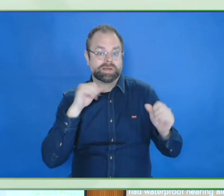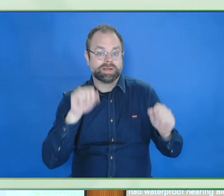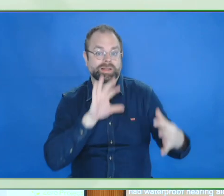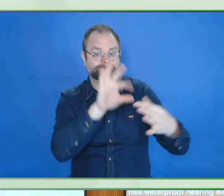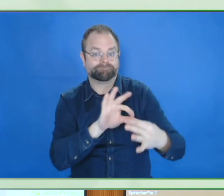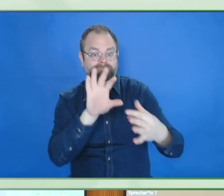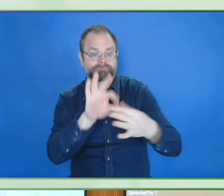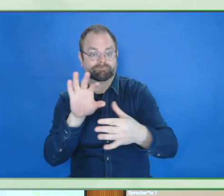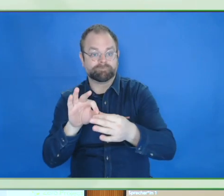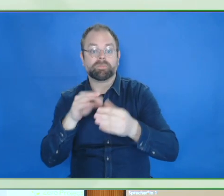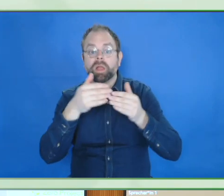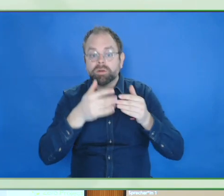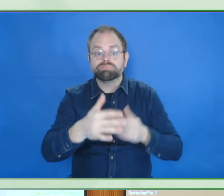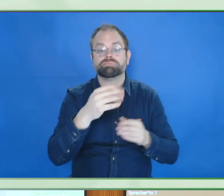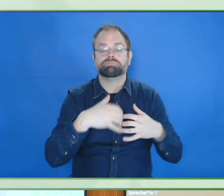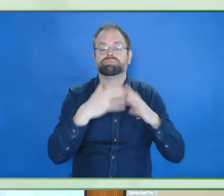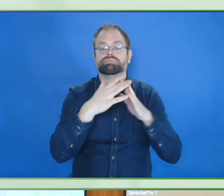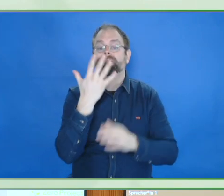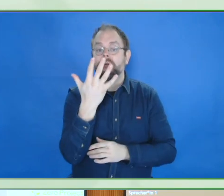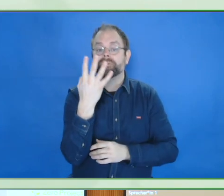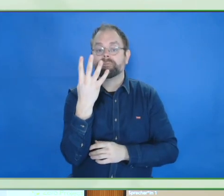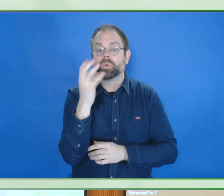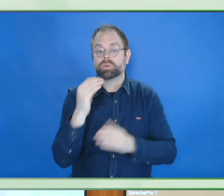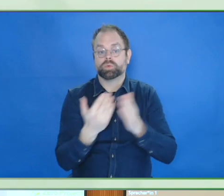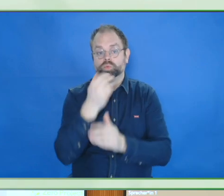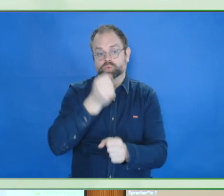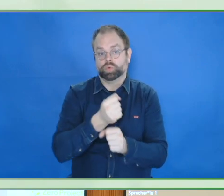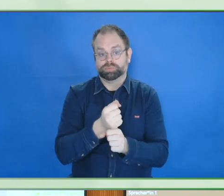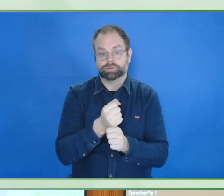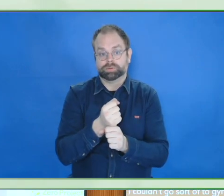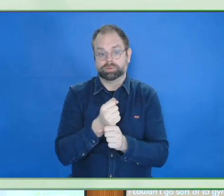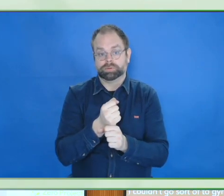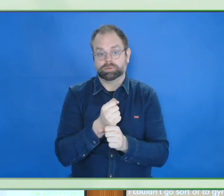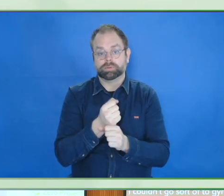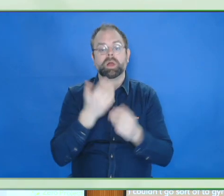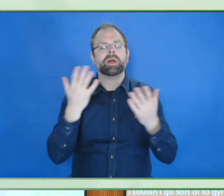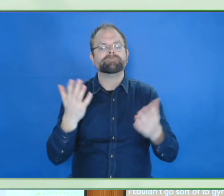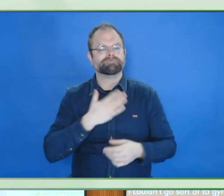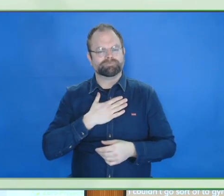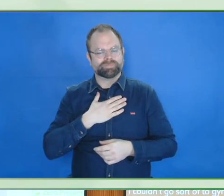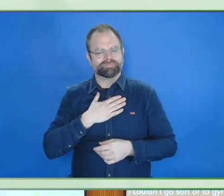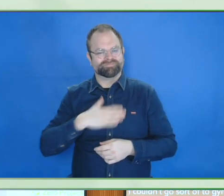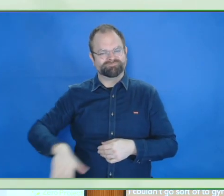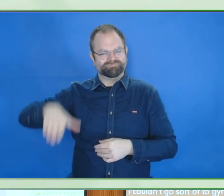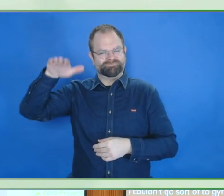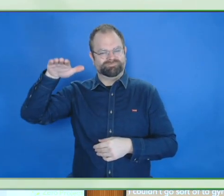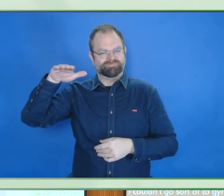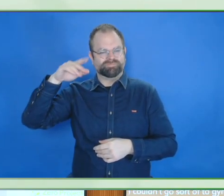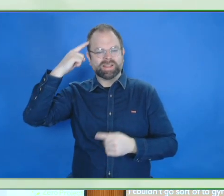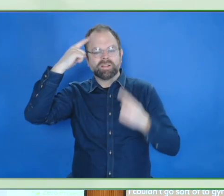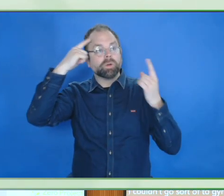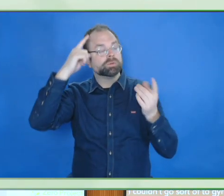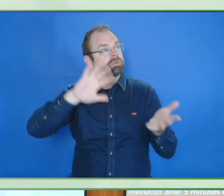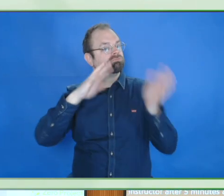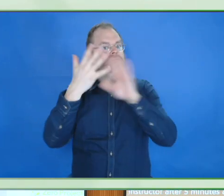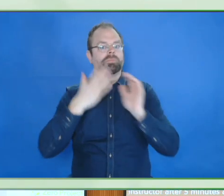couldn't swim, I couldn't go to gym classes because I could never hear the instructor after 5 minutes. And so I know that innovation has a huge, profound